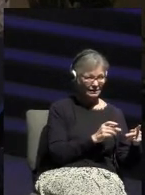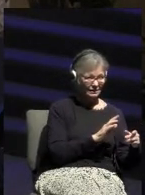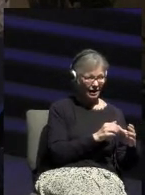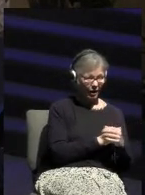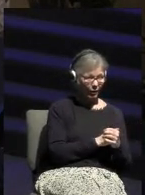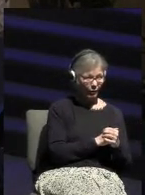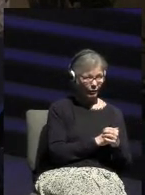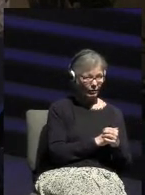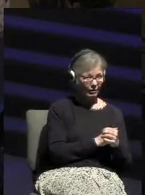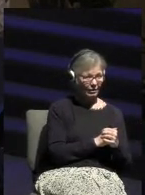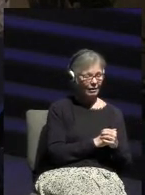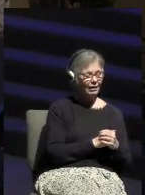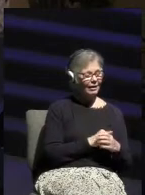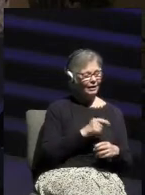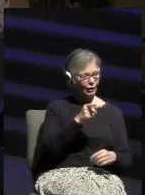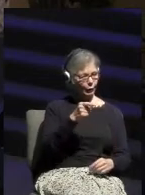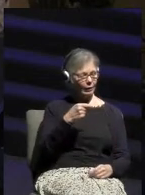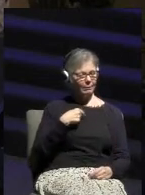can trust that.